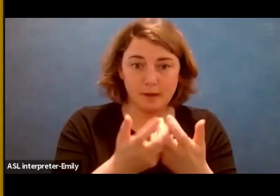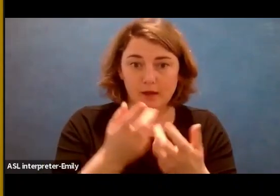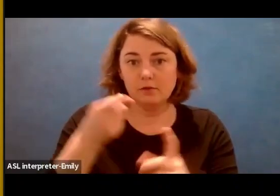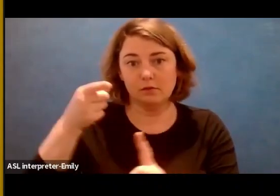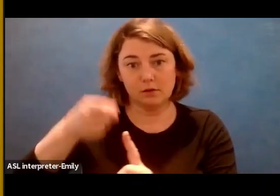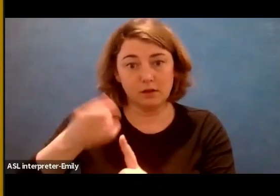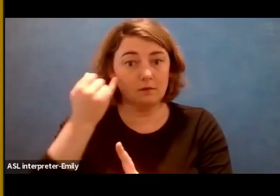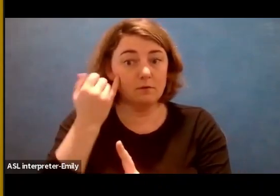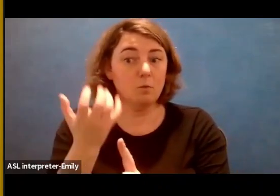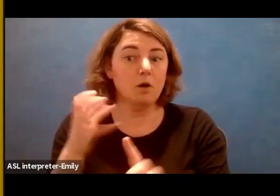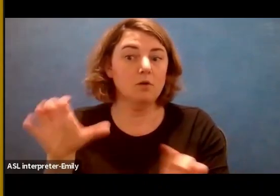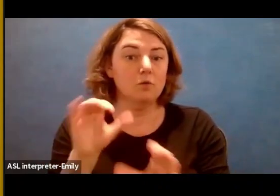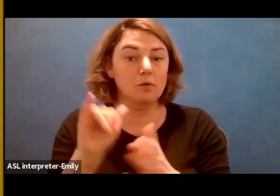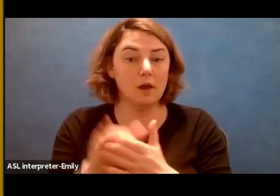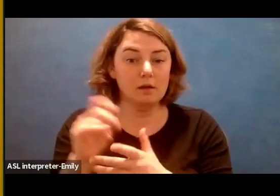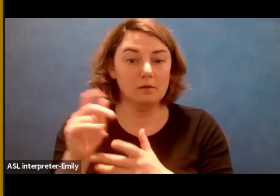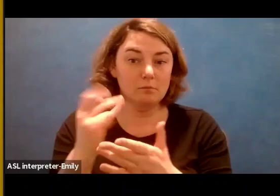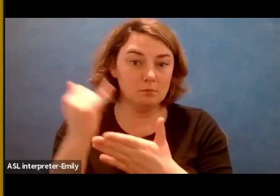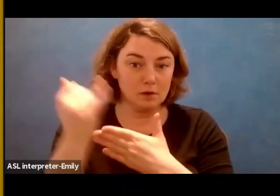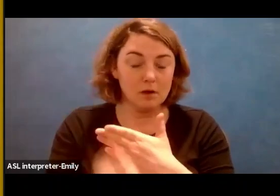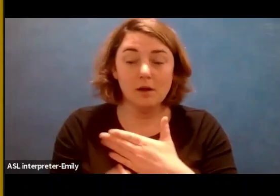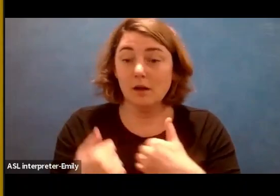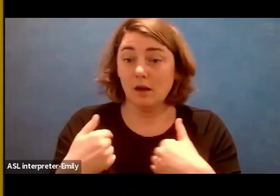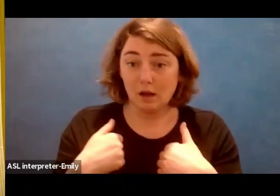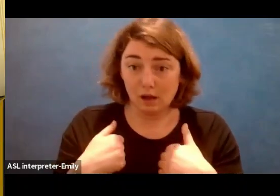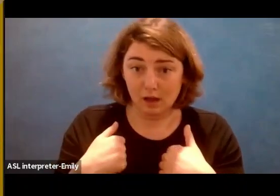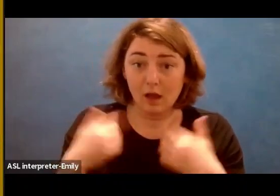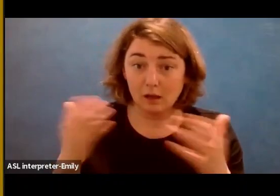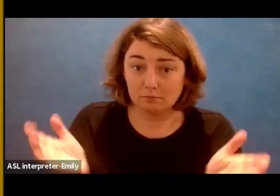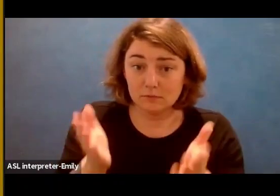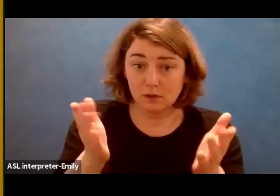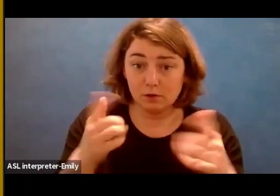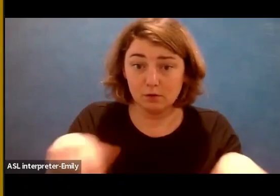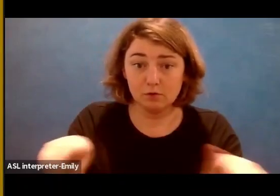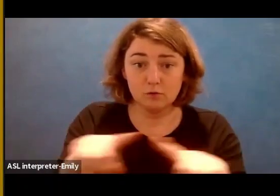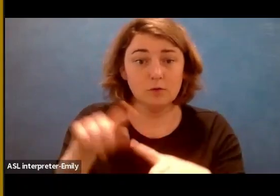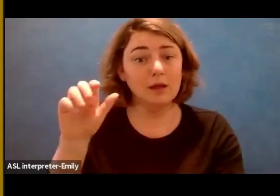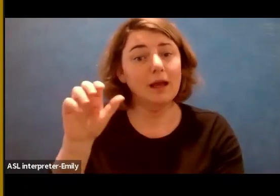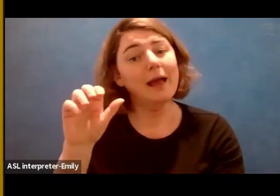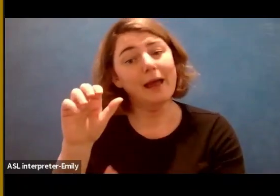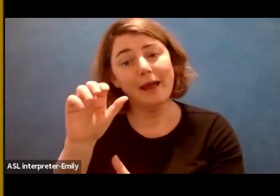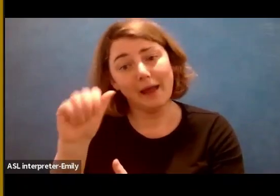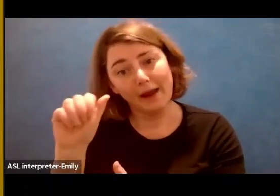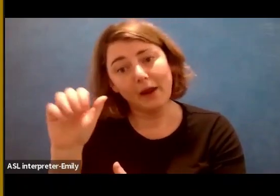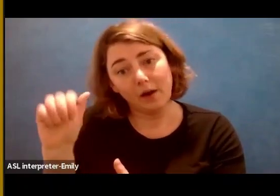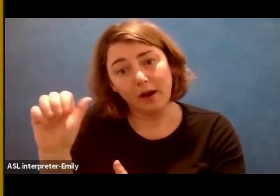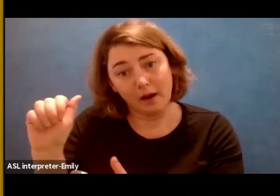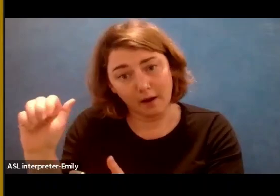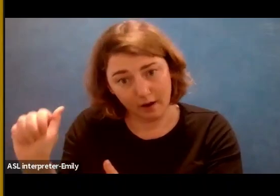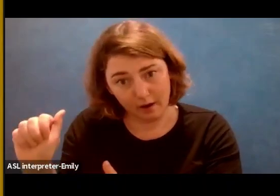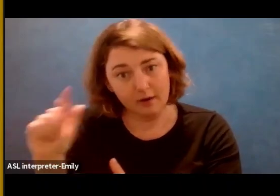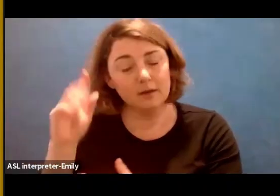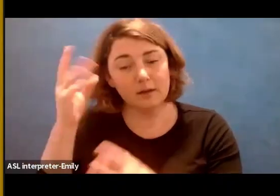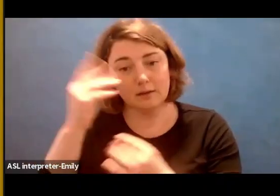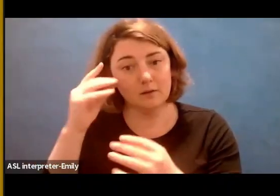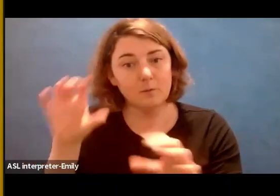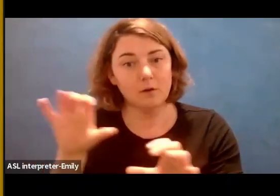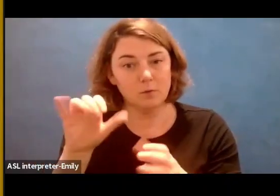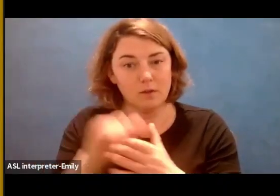you're wanting to do that. And I would certainly encourage Arrowhead Agency on Aging to consider something like